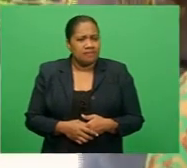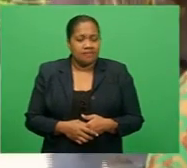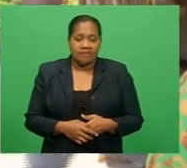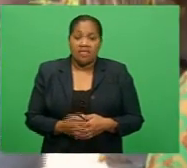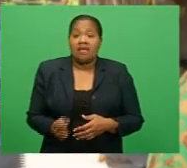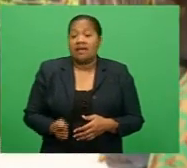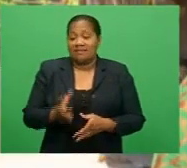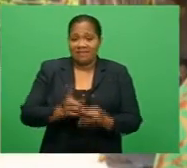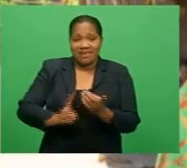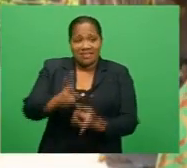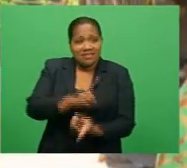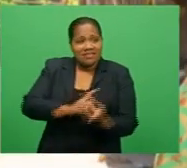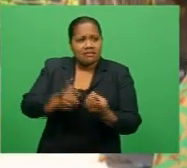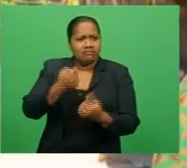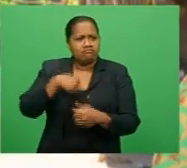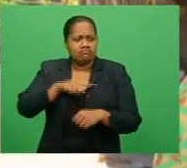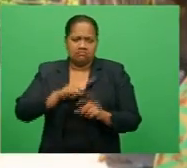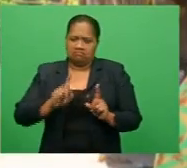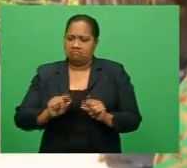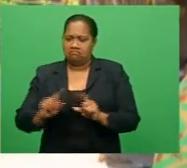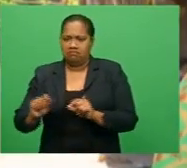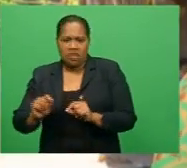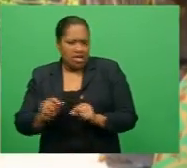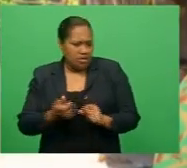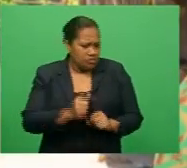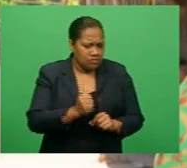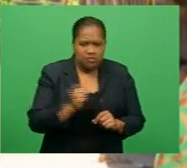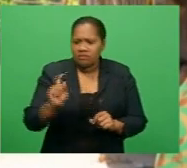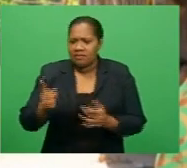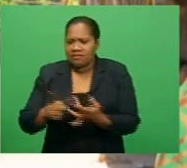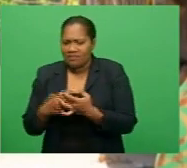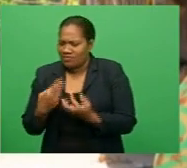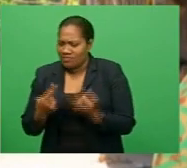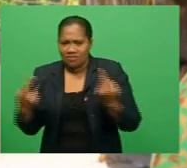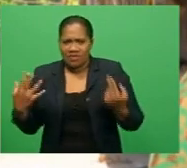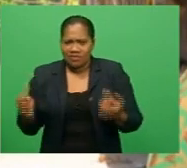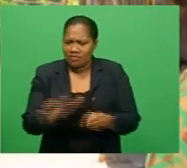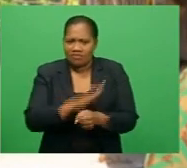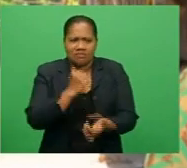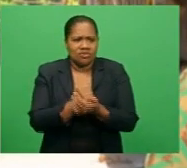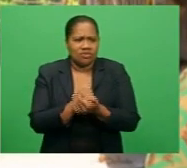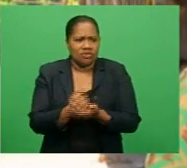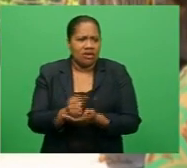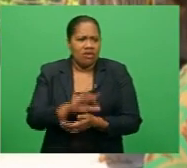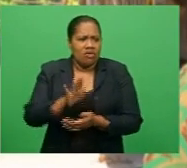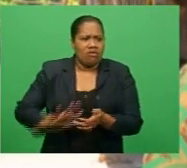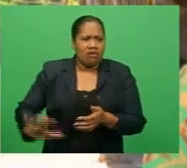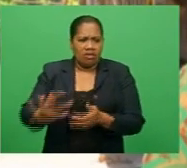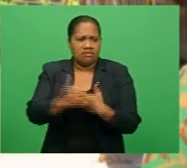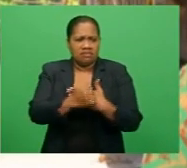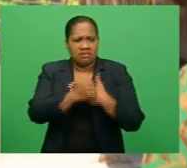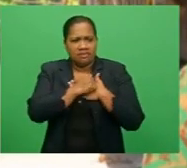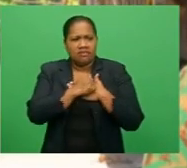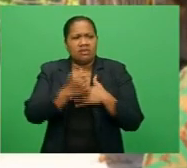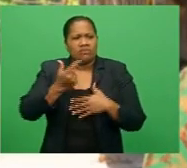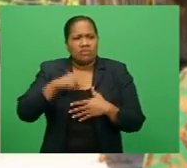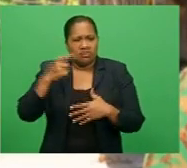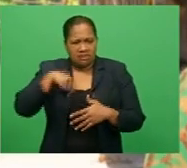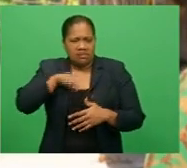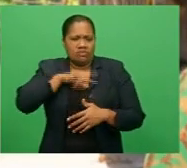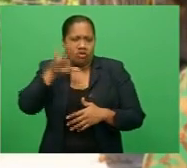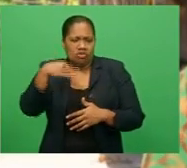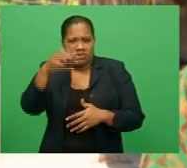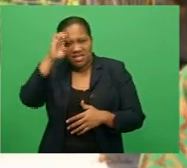After a disaster, we mobilize whatever resources we have to ensure everyone is safe and life goes back to normal, because we always expect